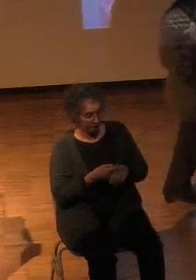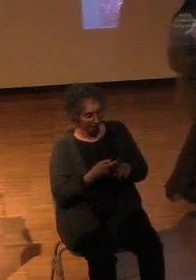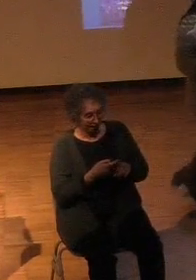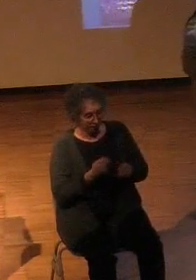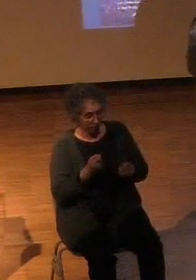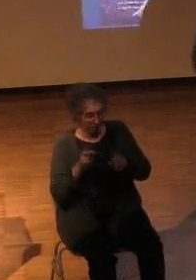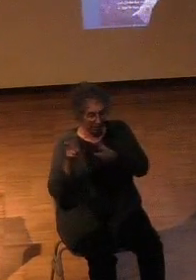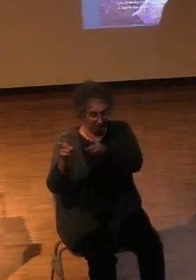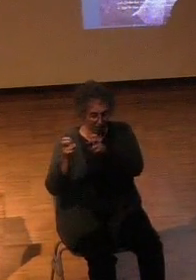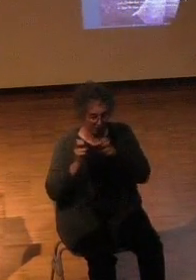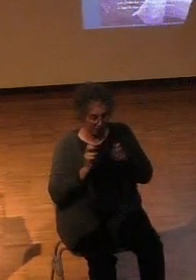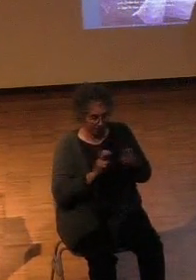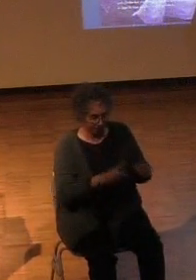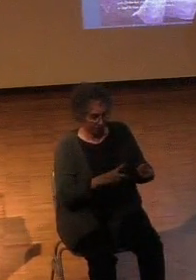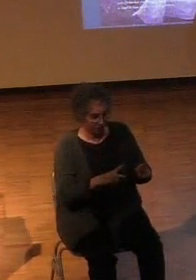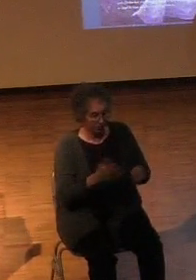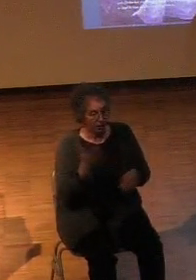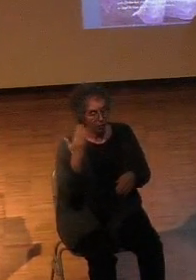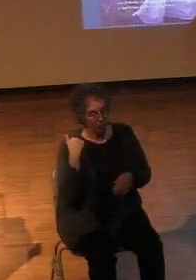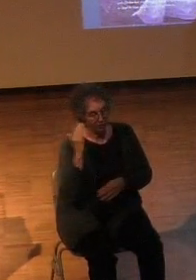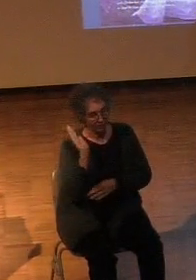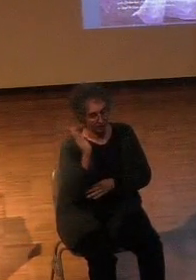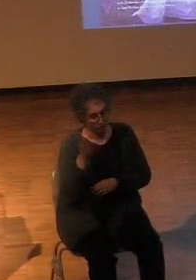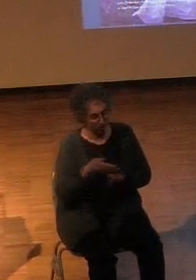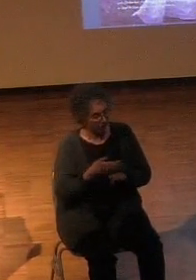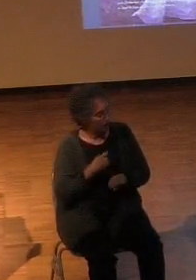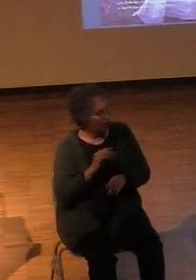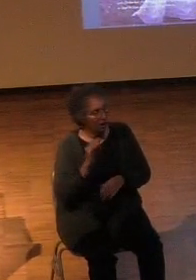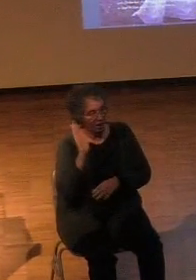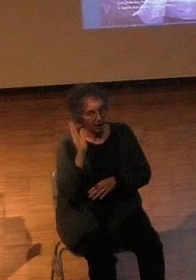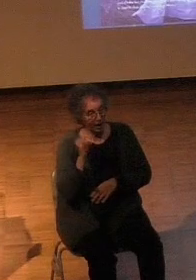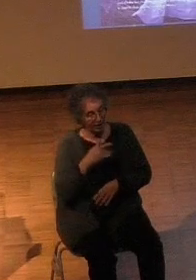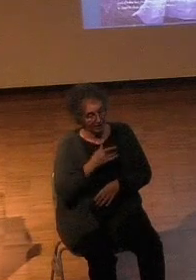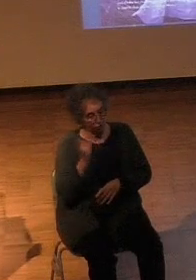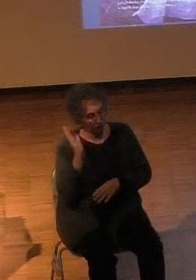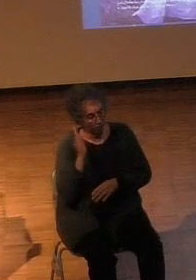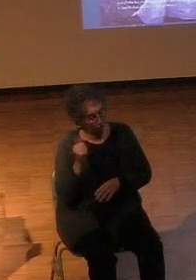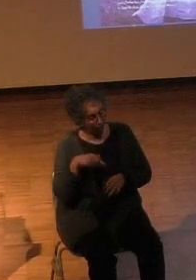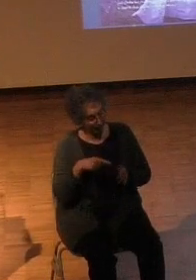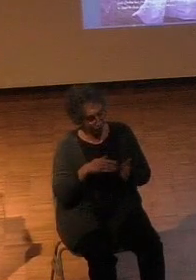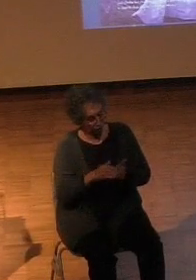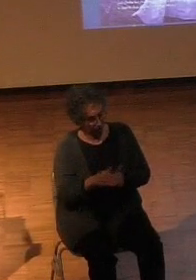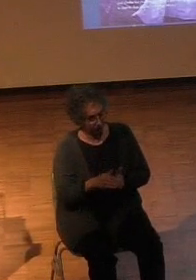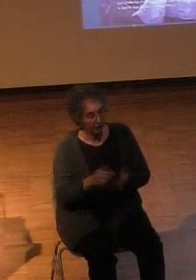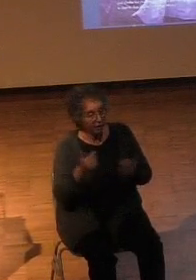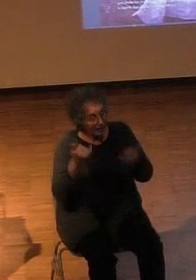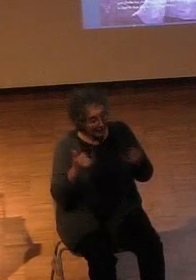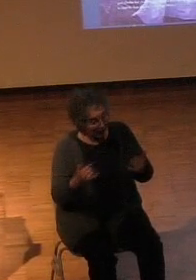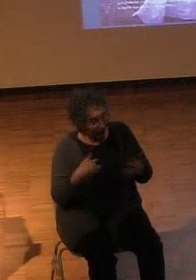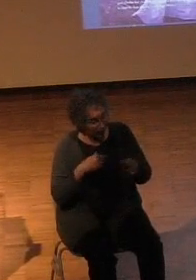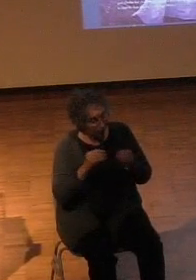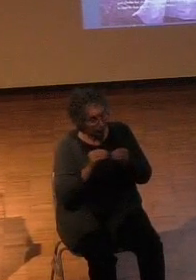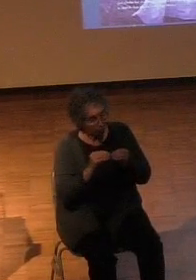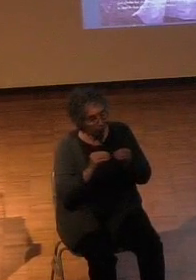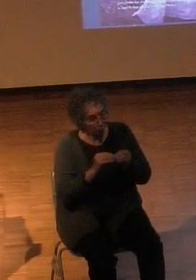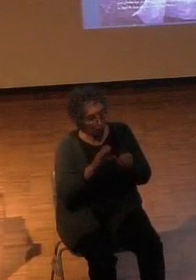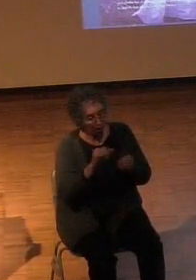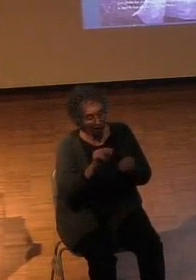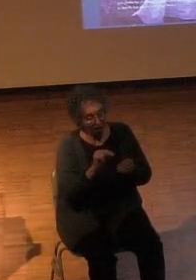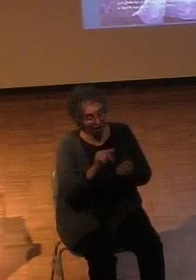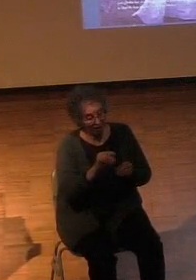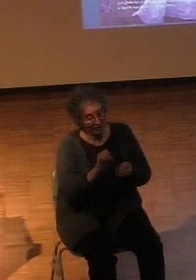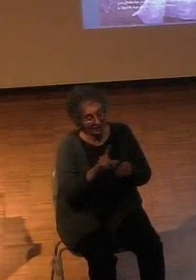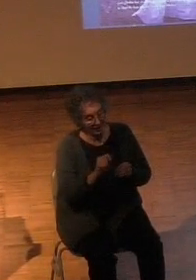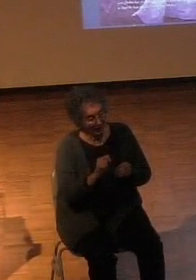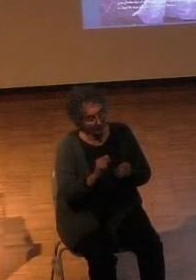cut and paste from a previous lecture on this, because I do lecture on this all the time. But now that you have a little bit more context, I want to